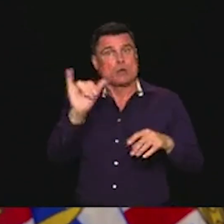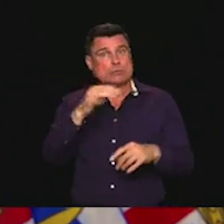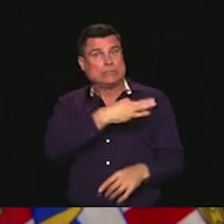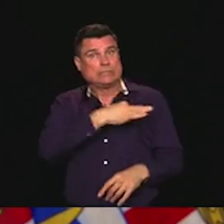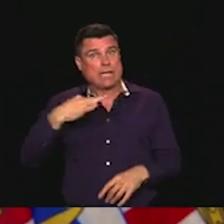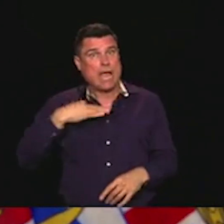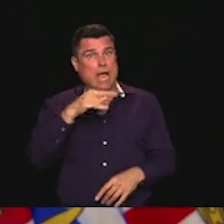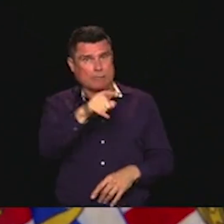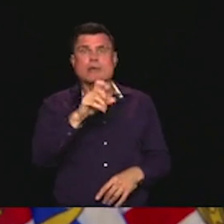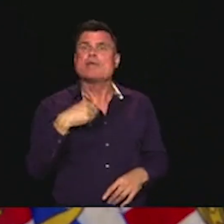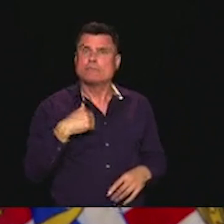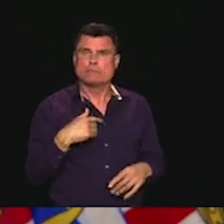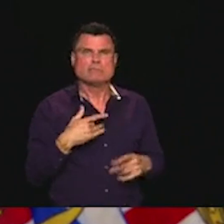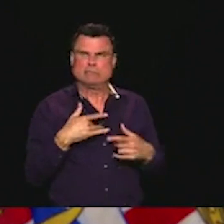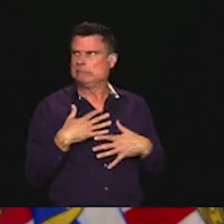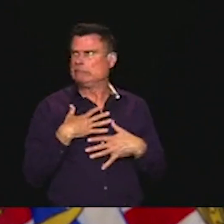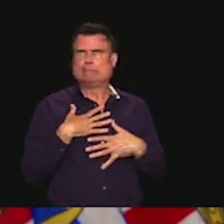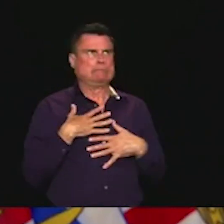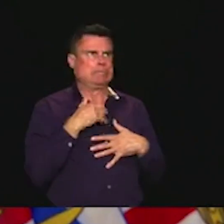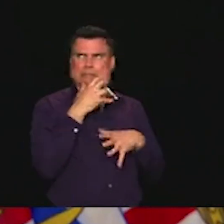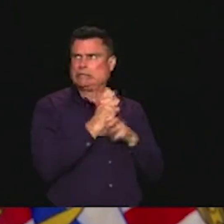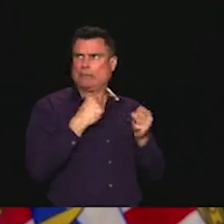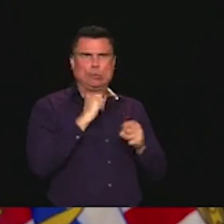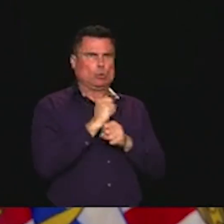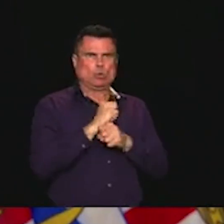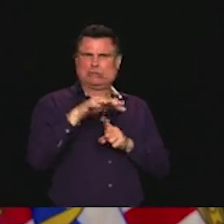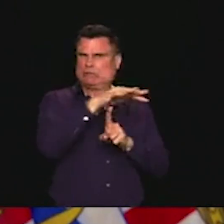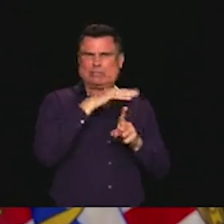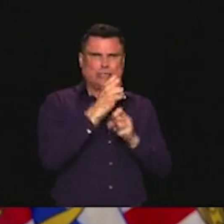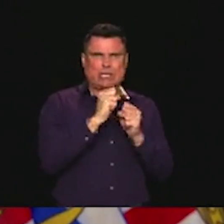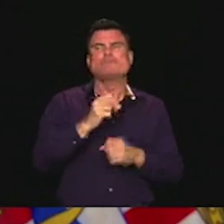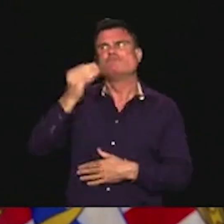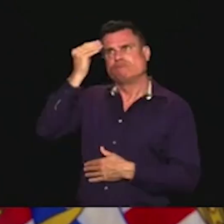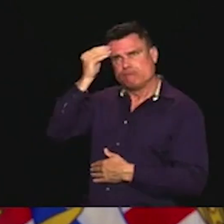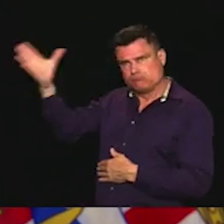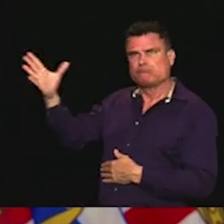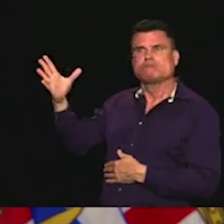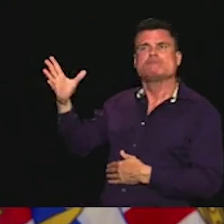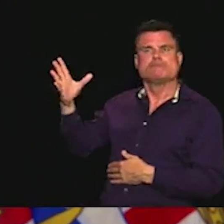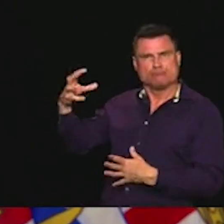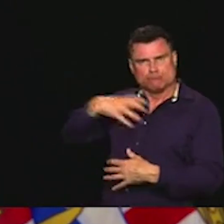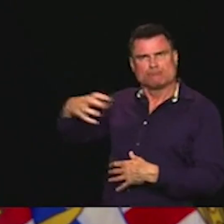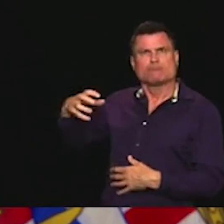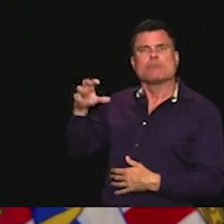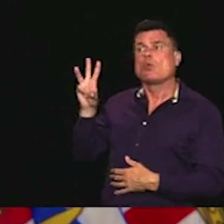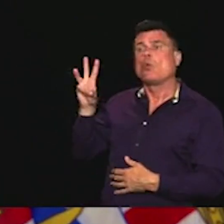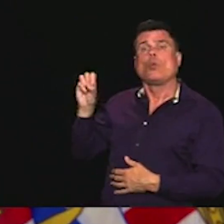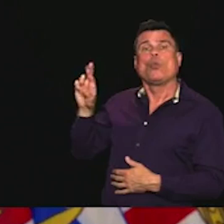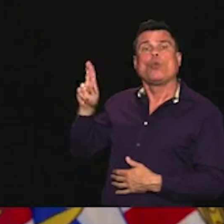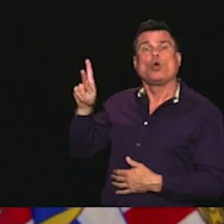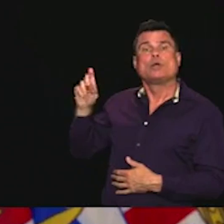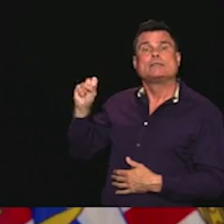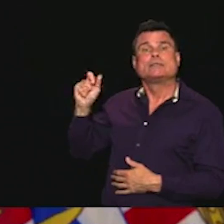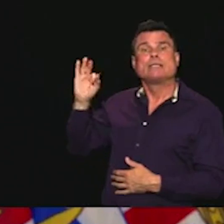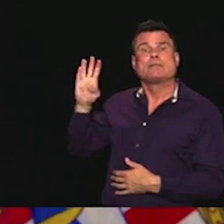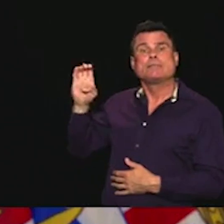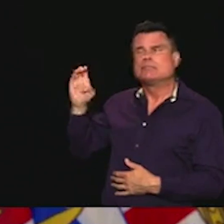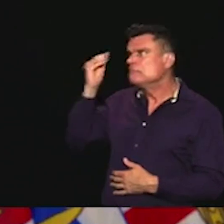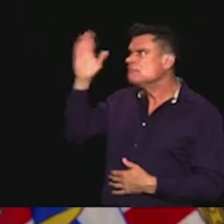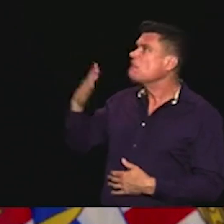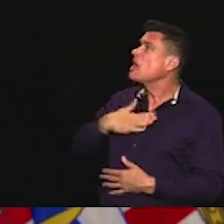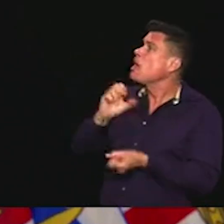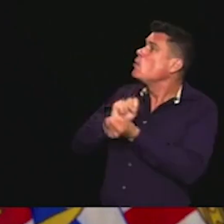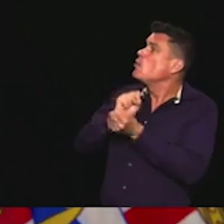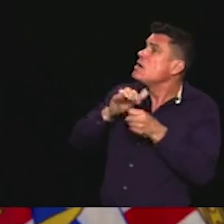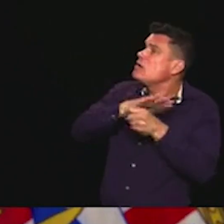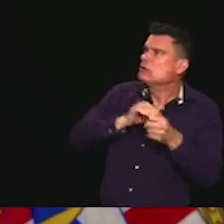because WorkSafe BC has inspectors who are able to follow up on those as well. So that's the how we're rolling it